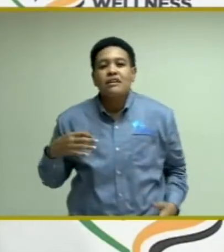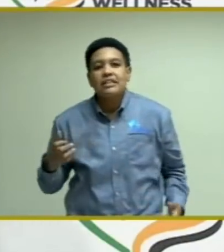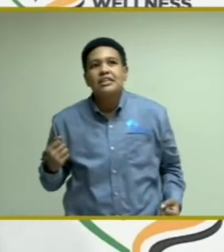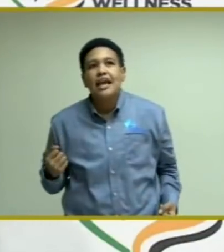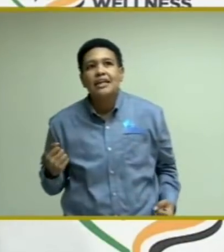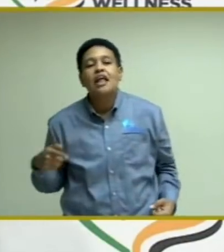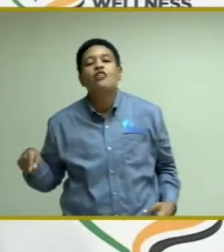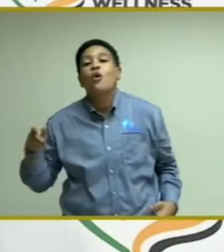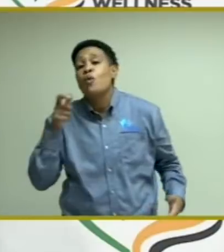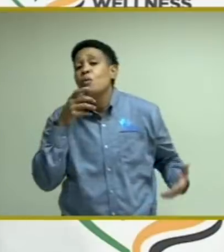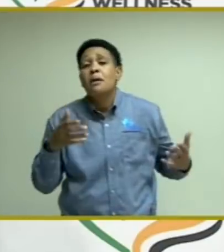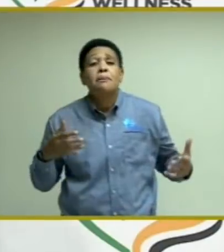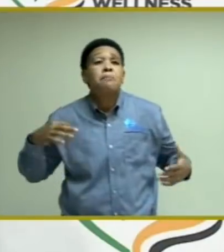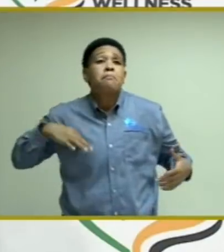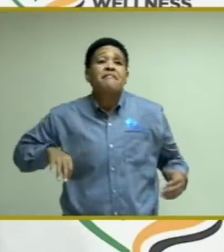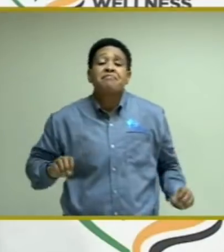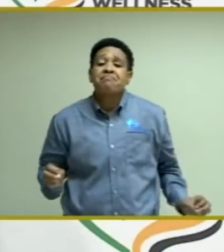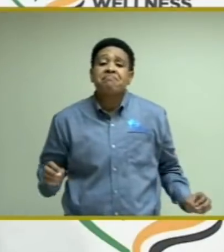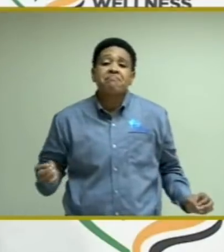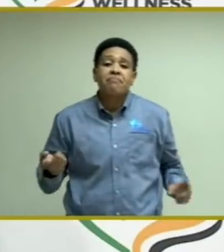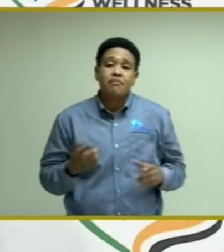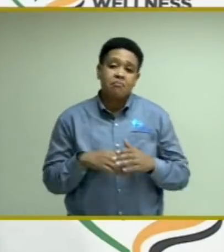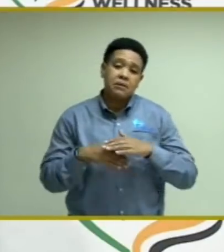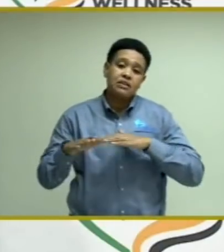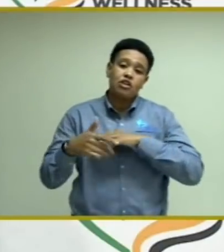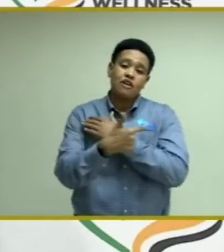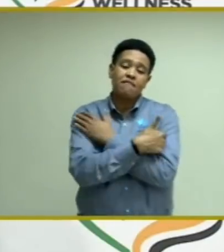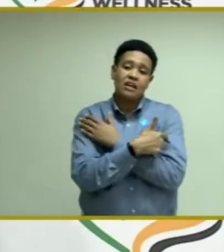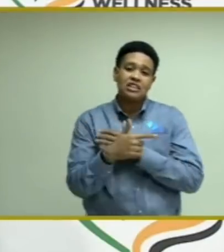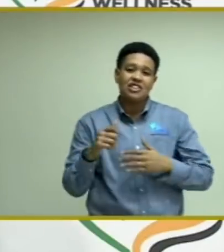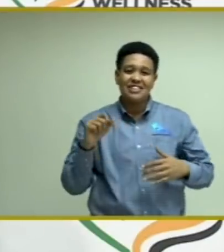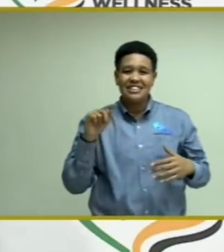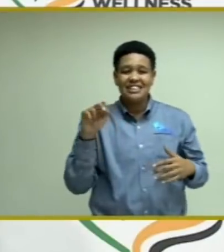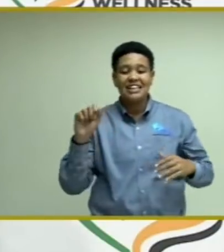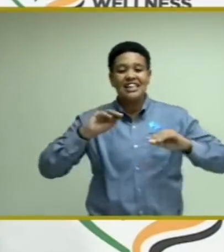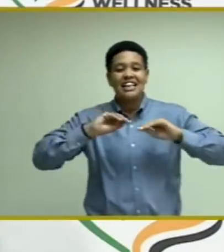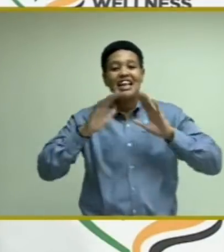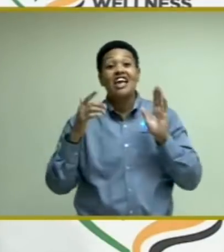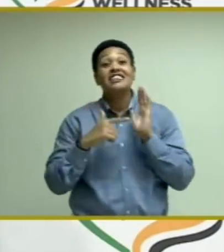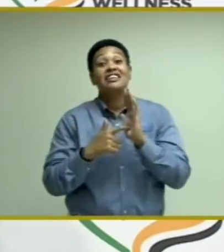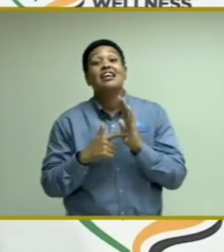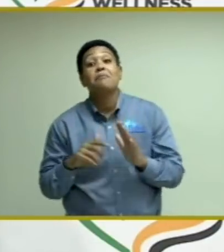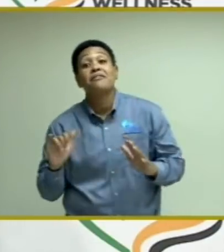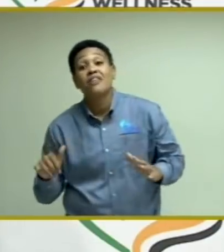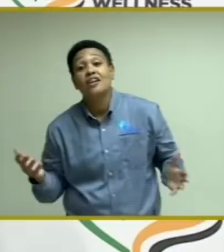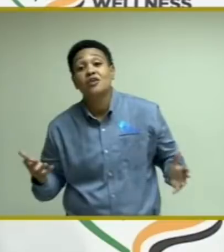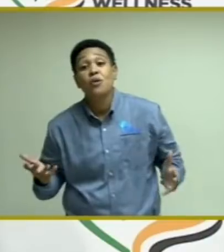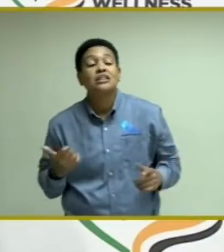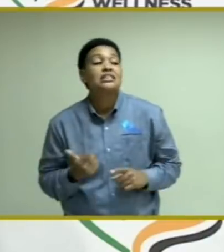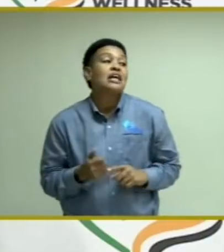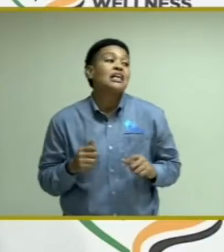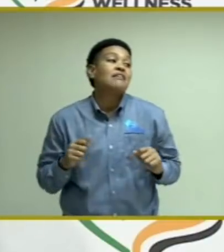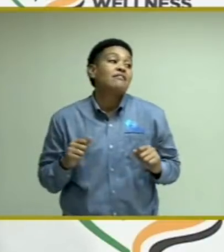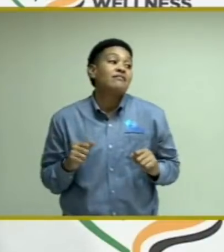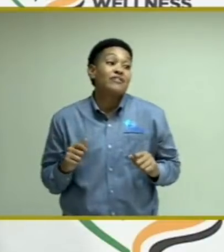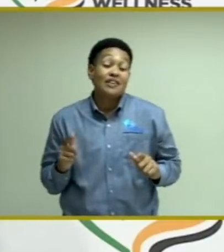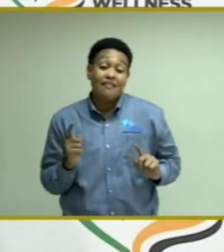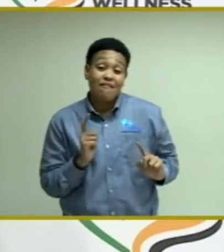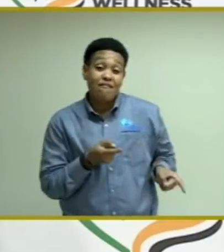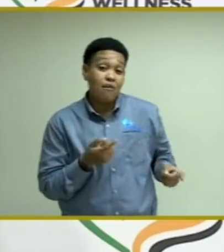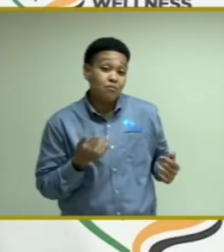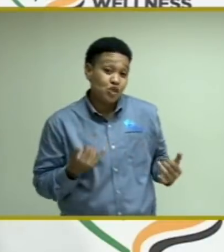and those who may not, based on their vaccination status. The clearest example of that is being imposed on